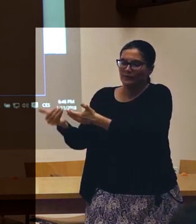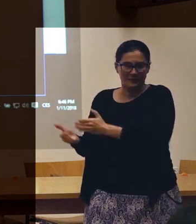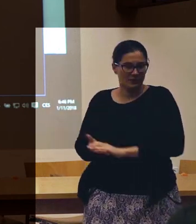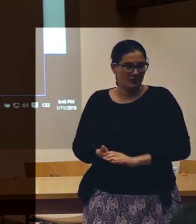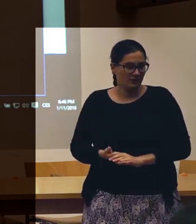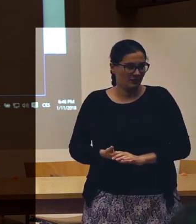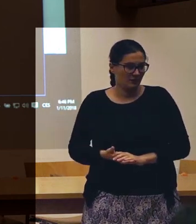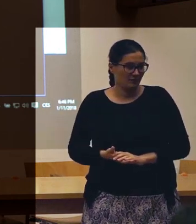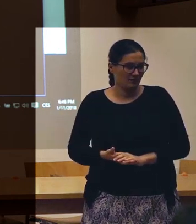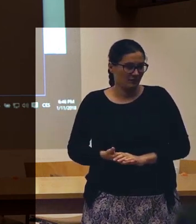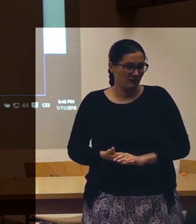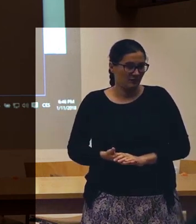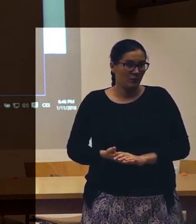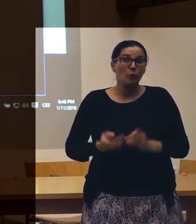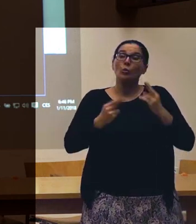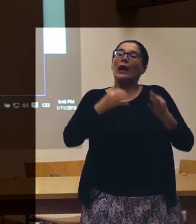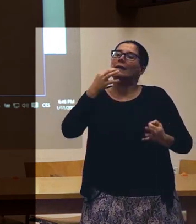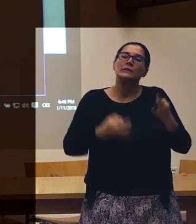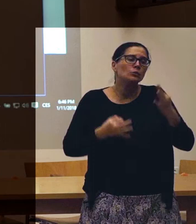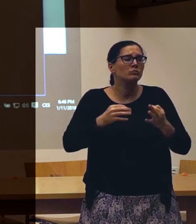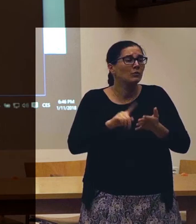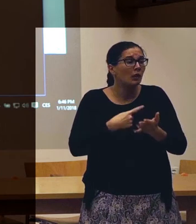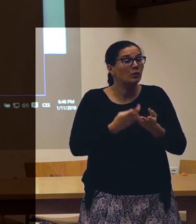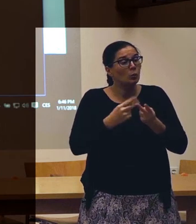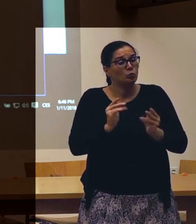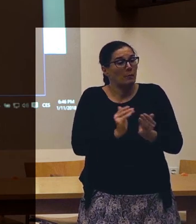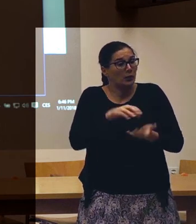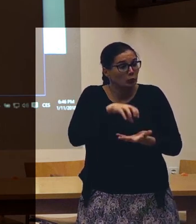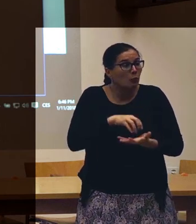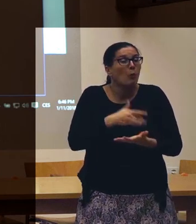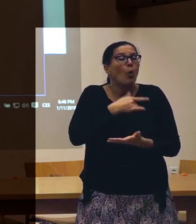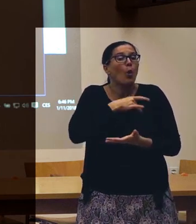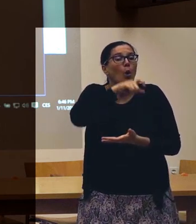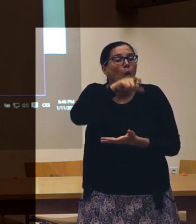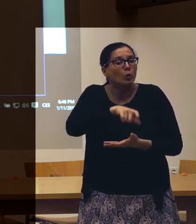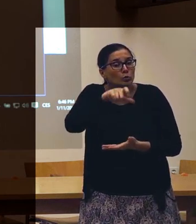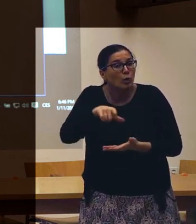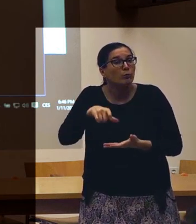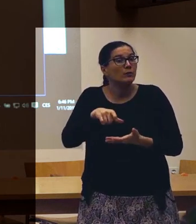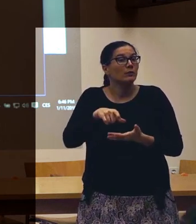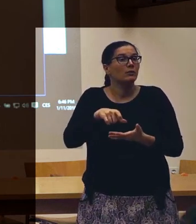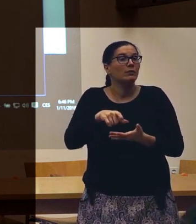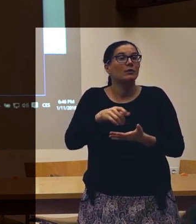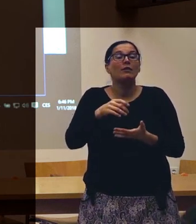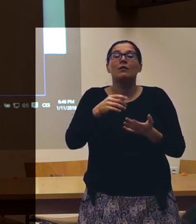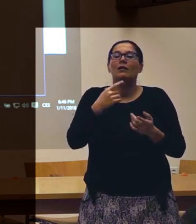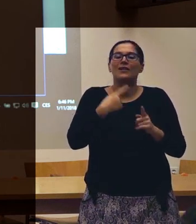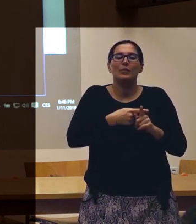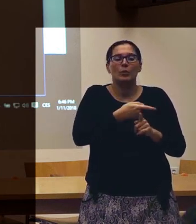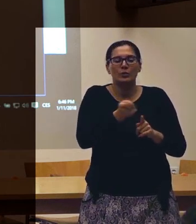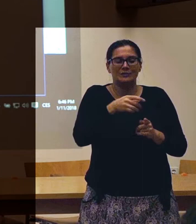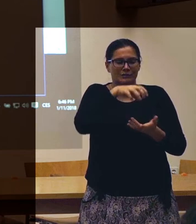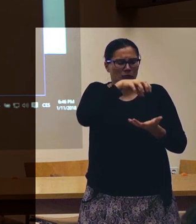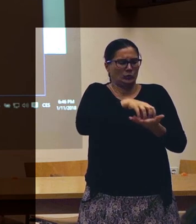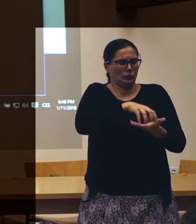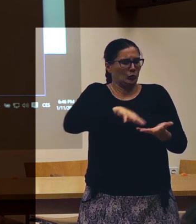non-institutional decision or institutional decision. And if you don't know the answer, ask